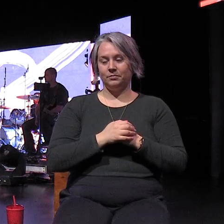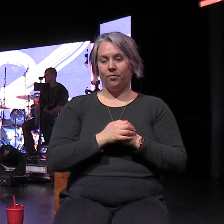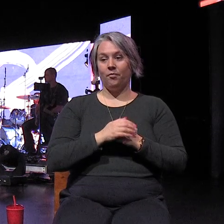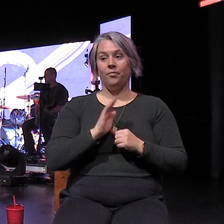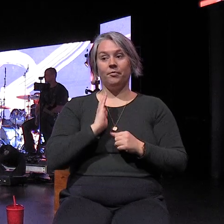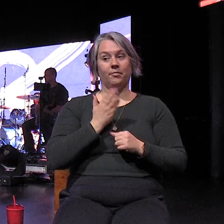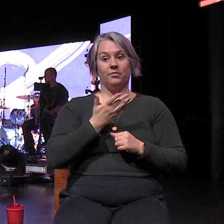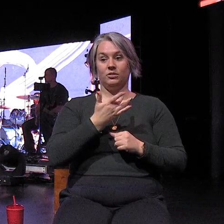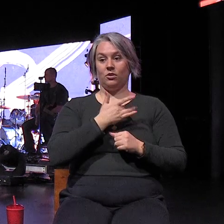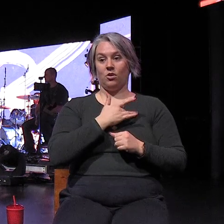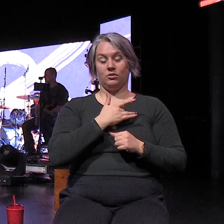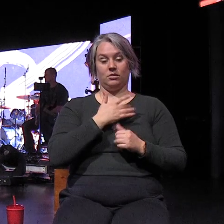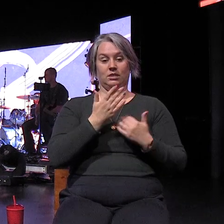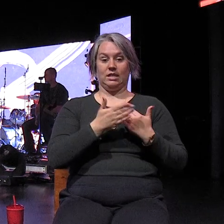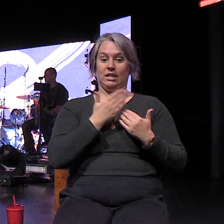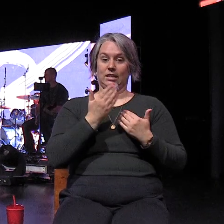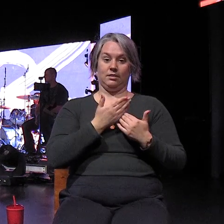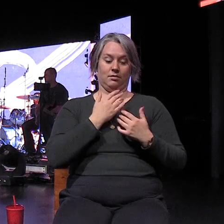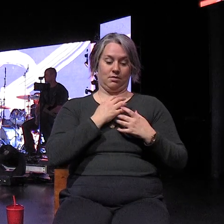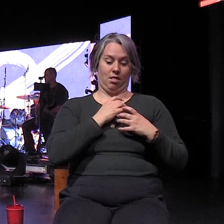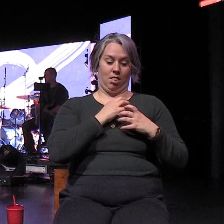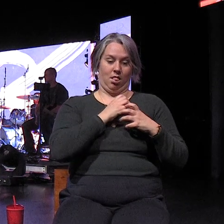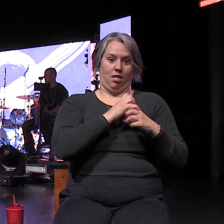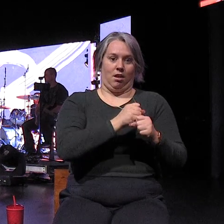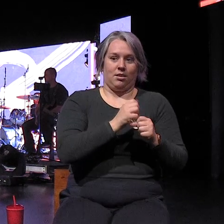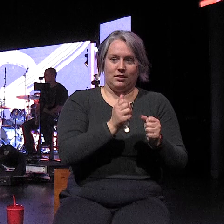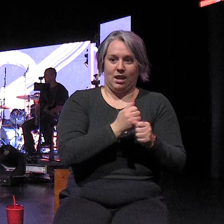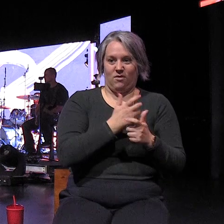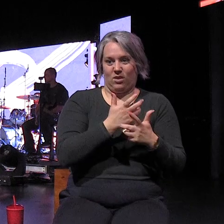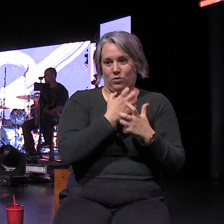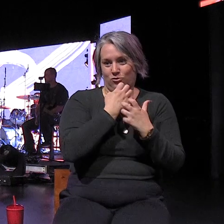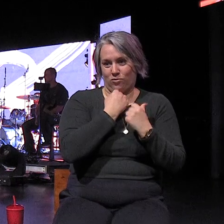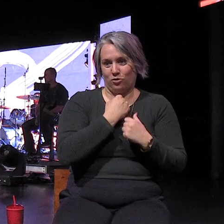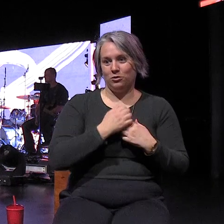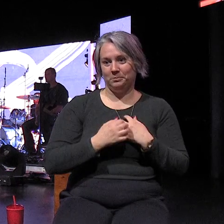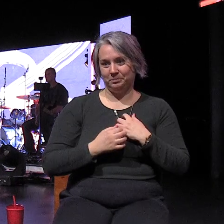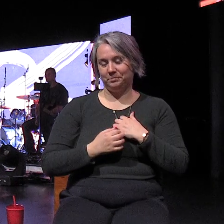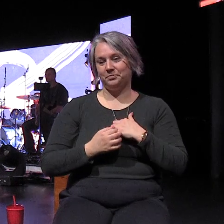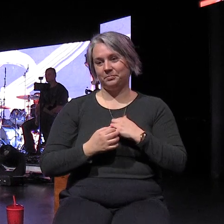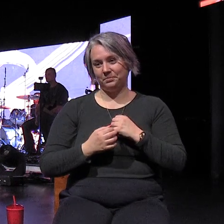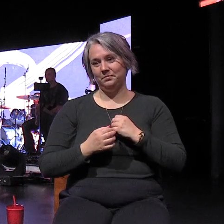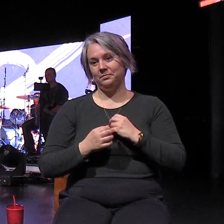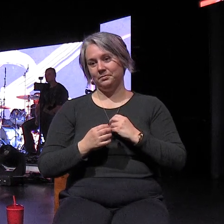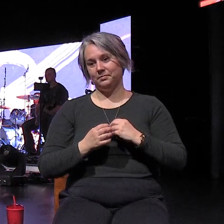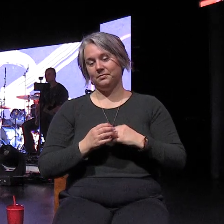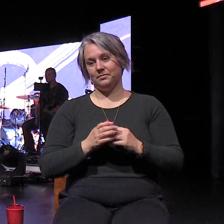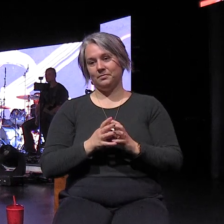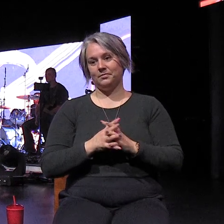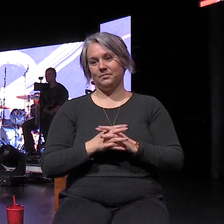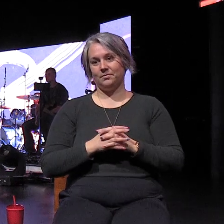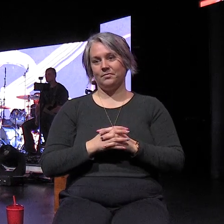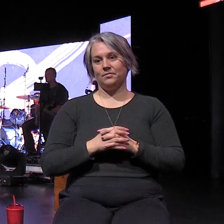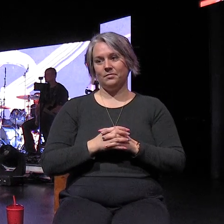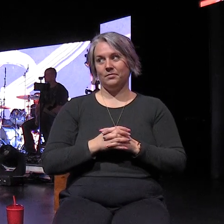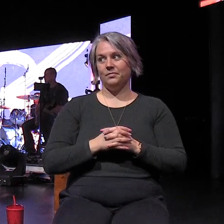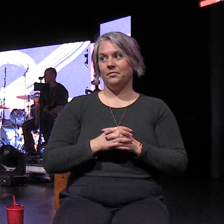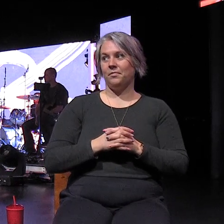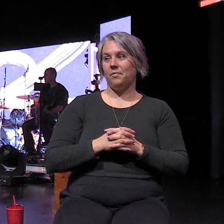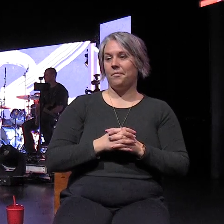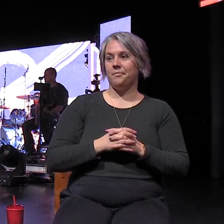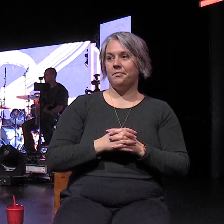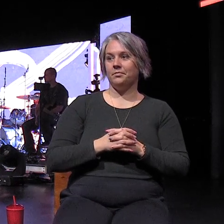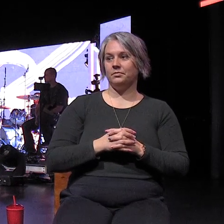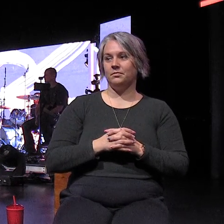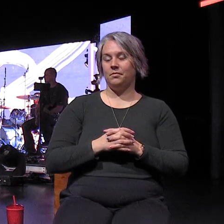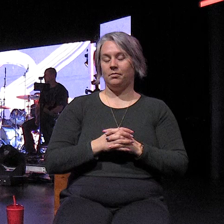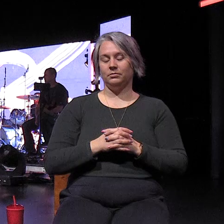hearts are drawn toward what we treasure. That's why he tells us to lay up treasures in heaven. So let's